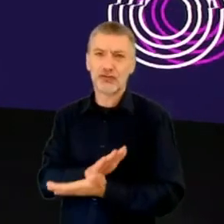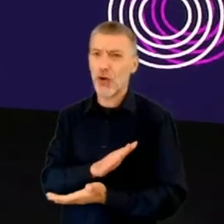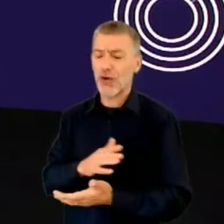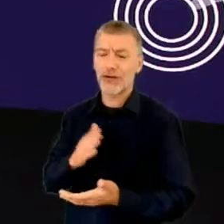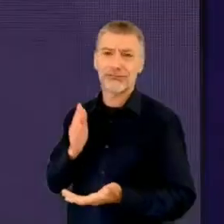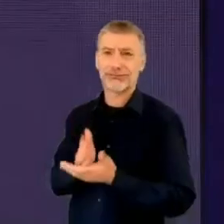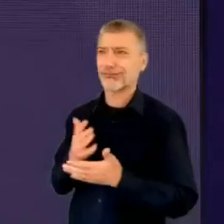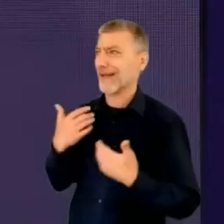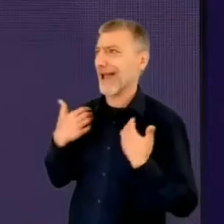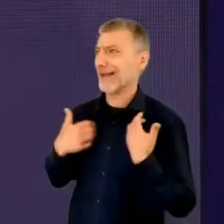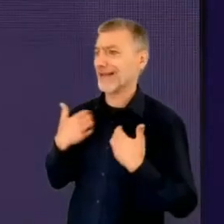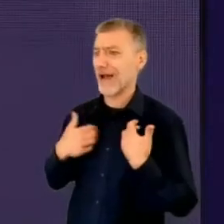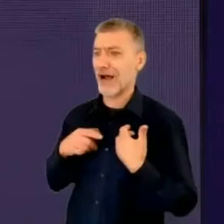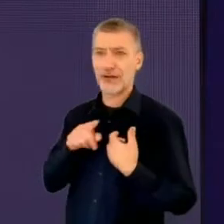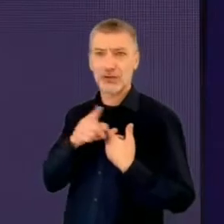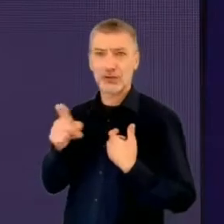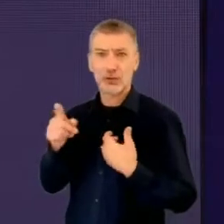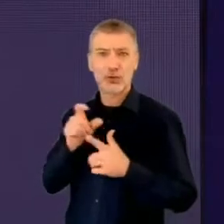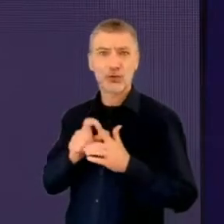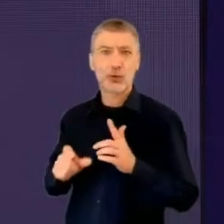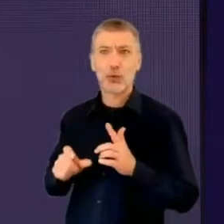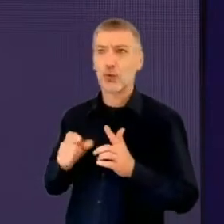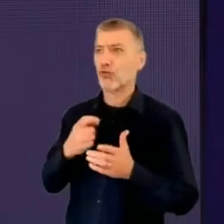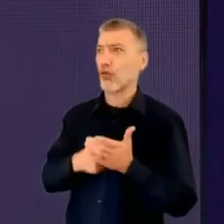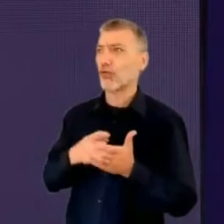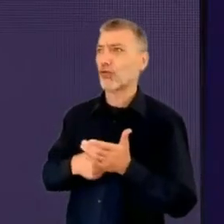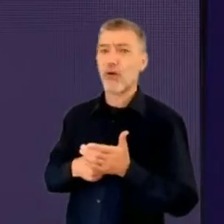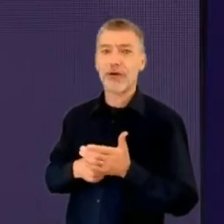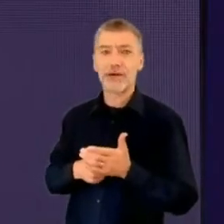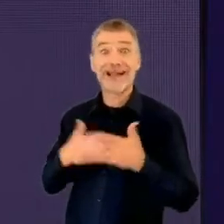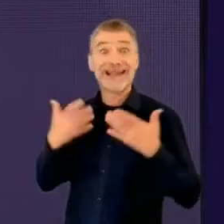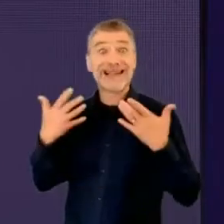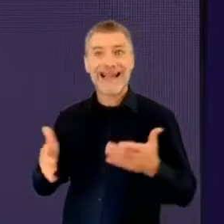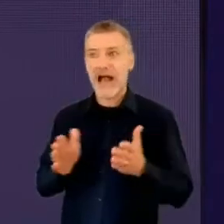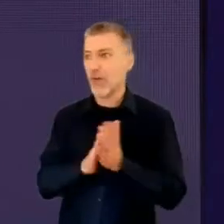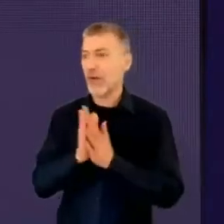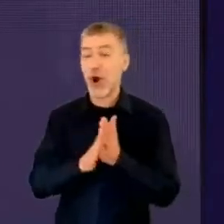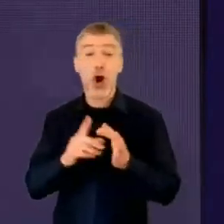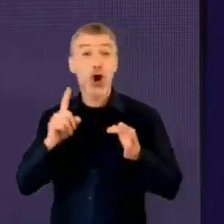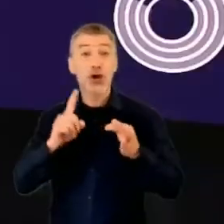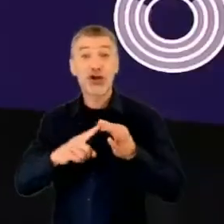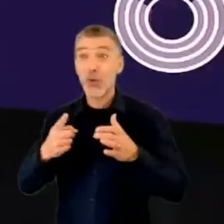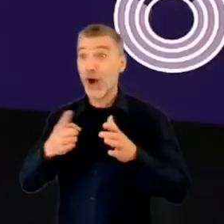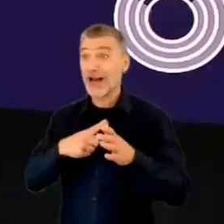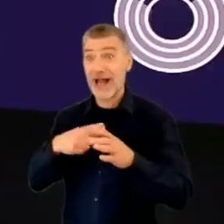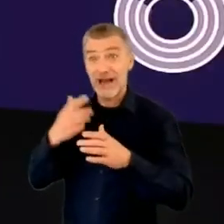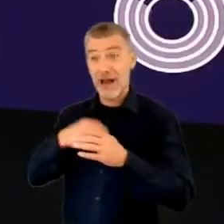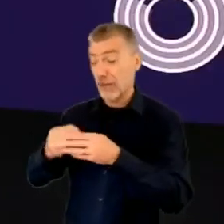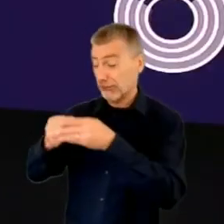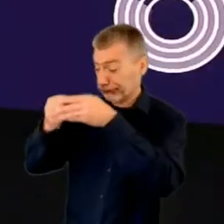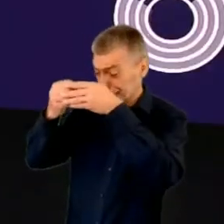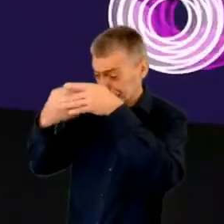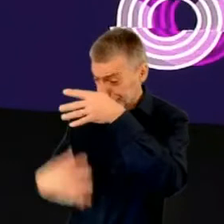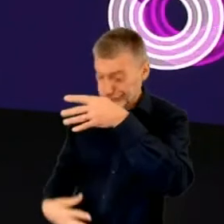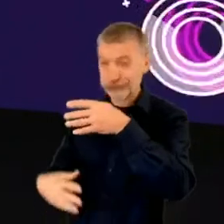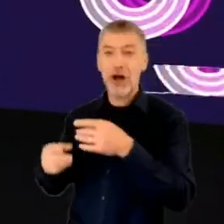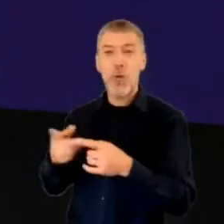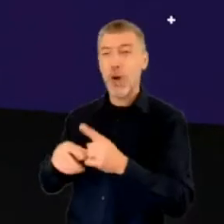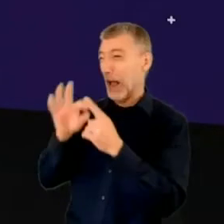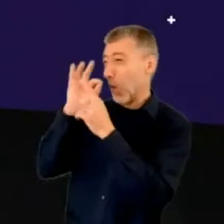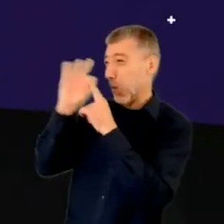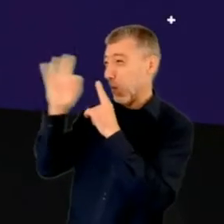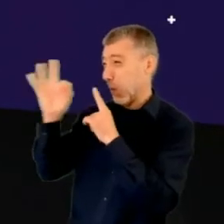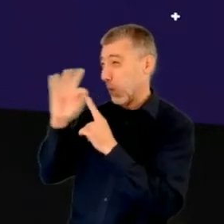guys at Rolls-Royce are doing. Let's get on with the Q&A. I've got lots of questions to ask you. I'm going to grill you guys properly